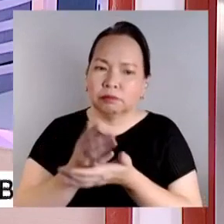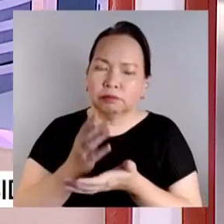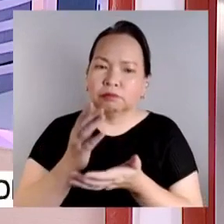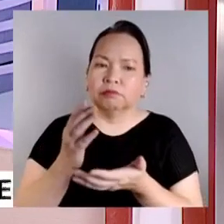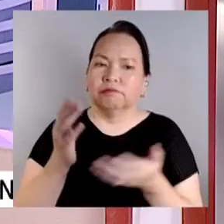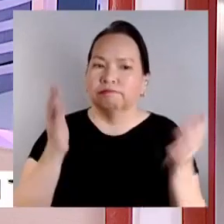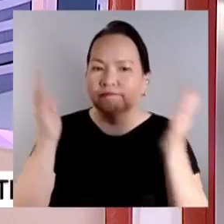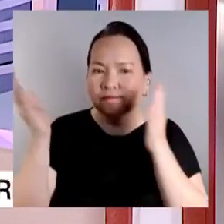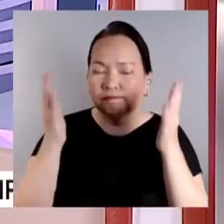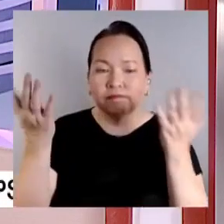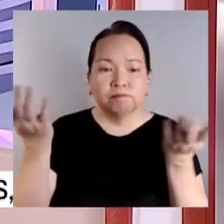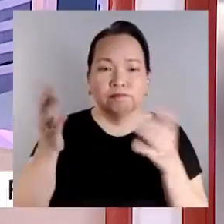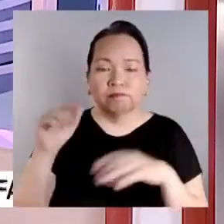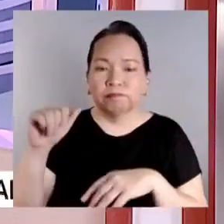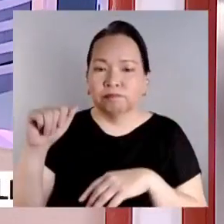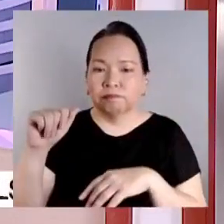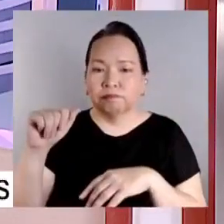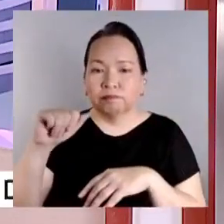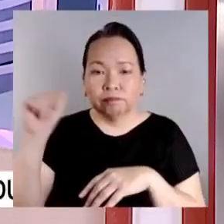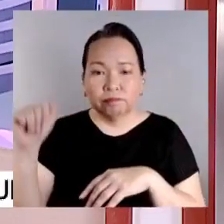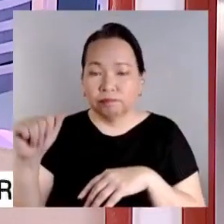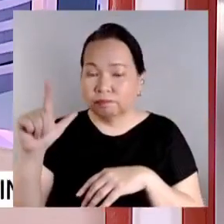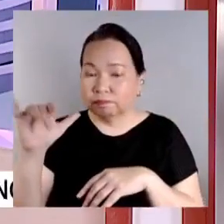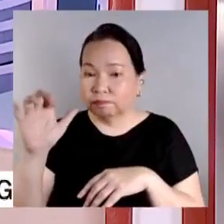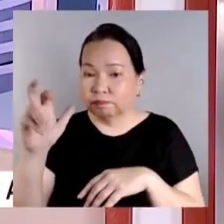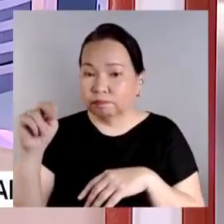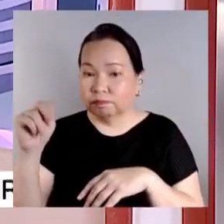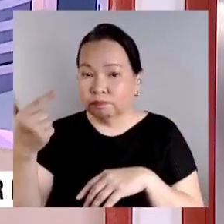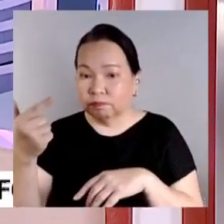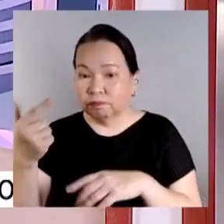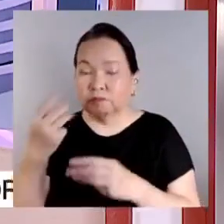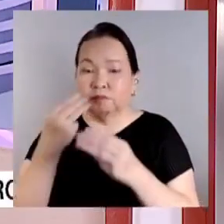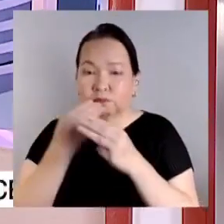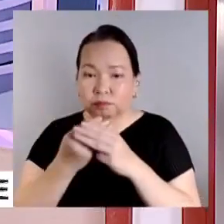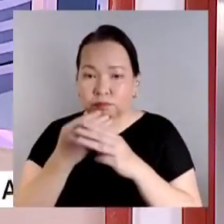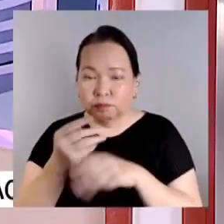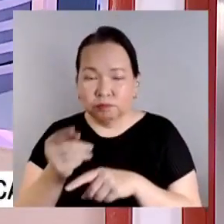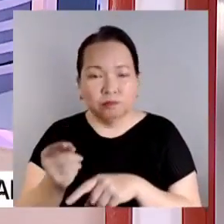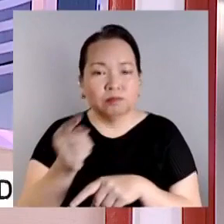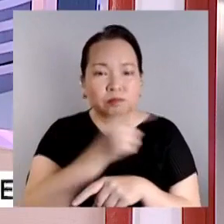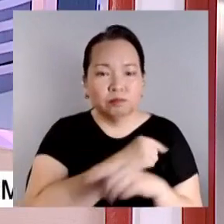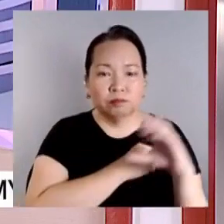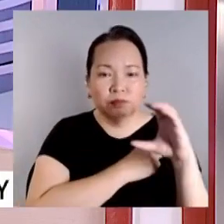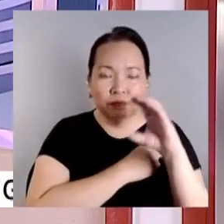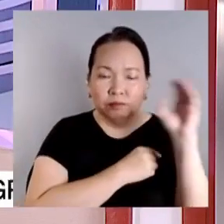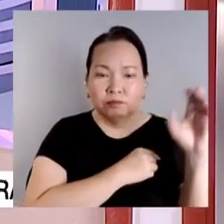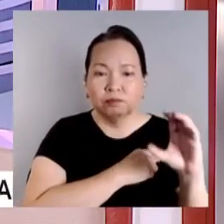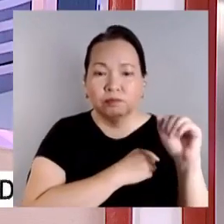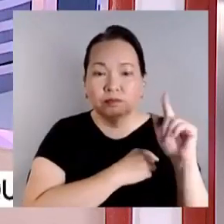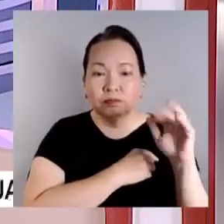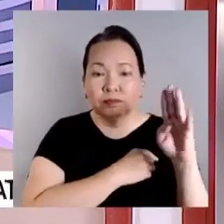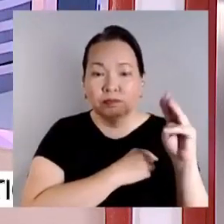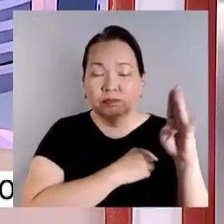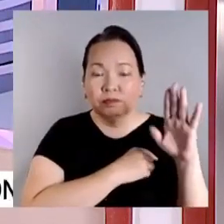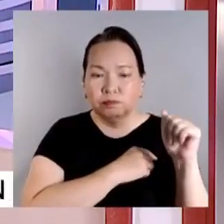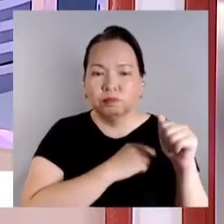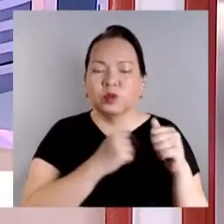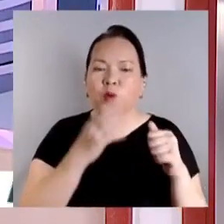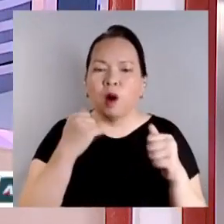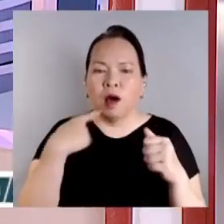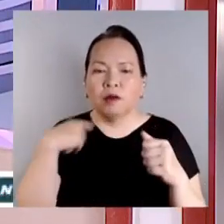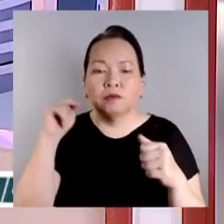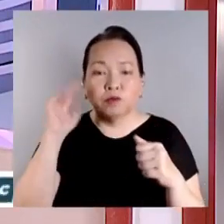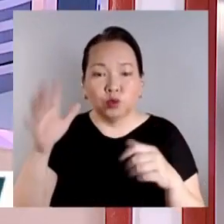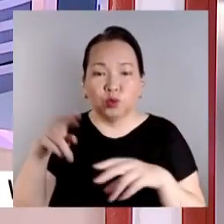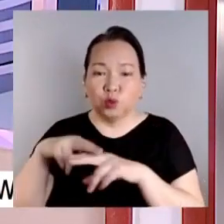City up to Calamba, Laguna to give way to the construction of another railway project. Our correspondent, Andrea Teguines, filed